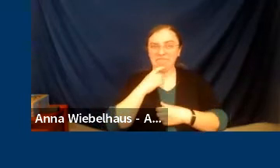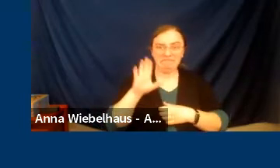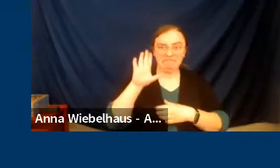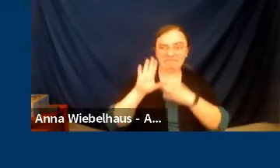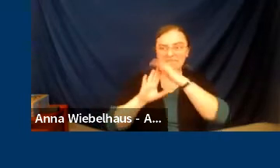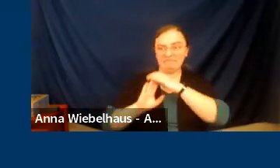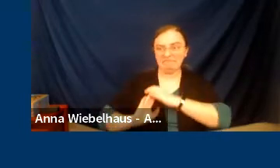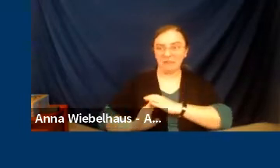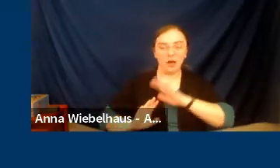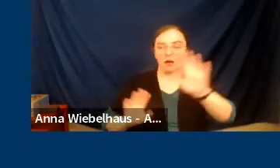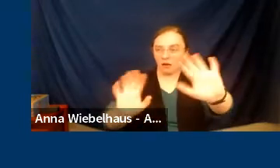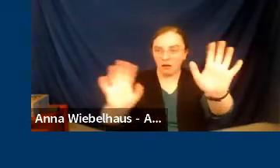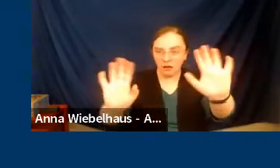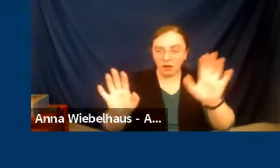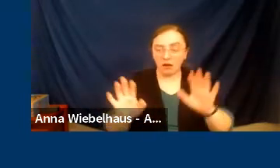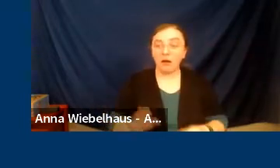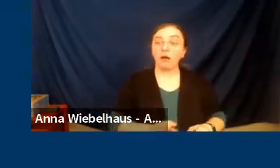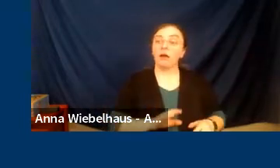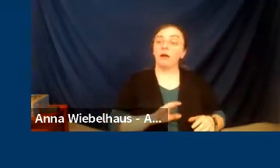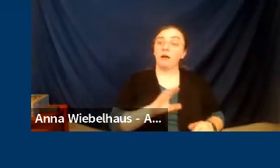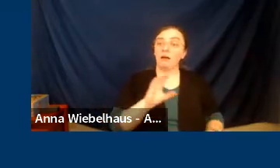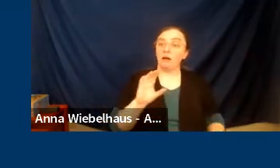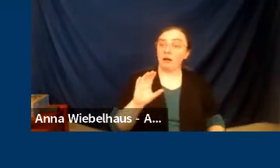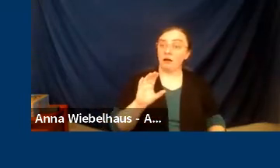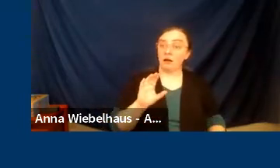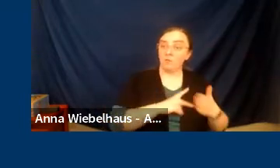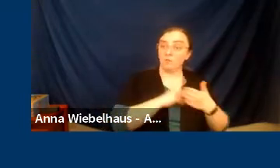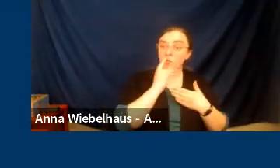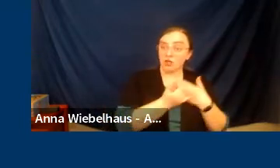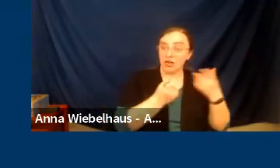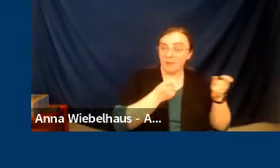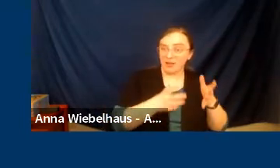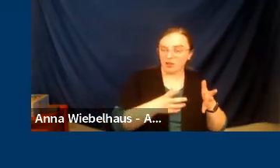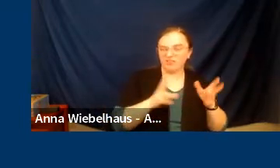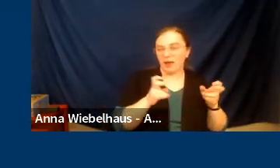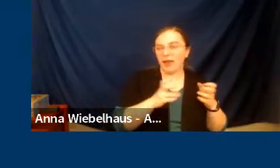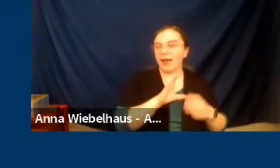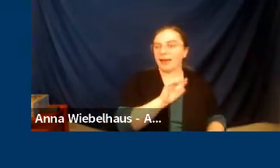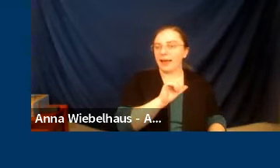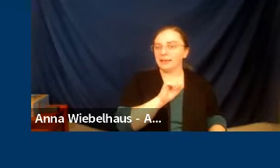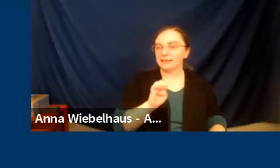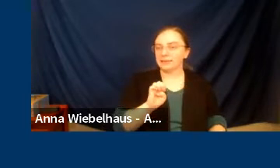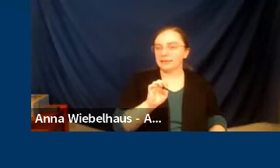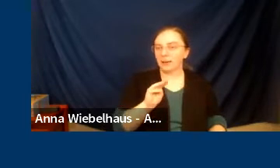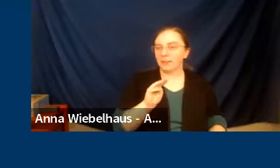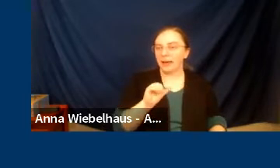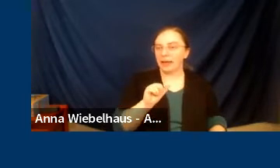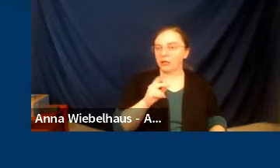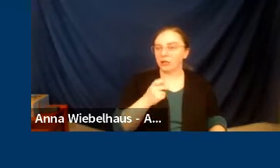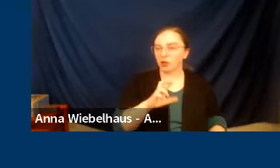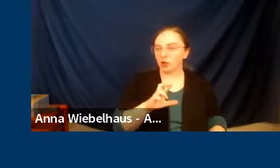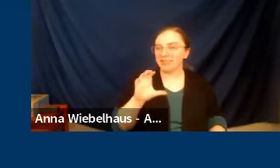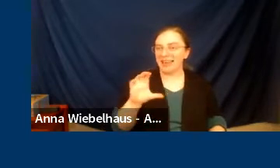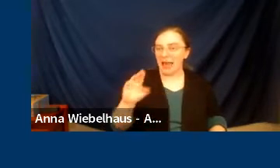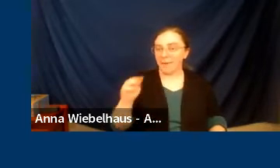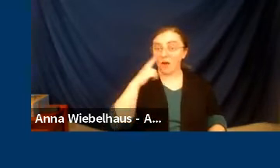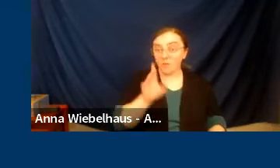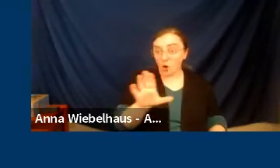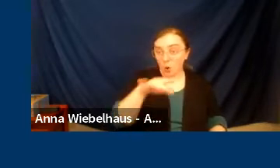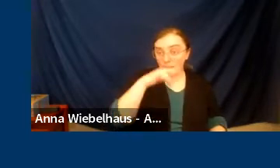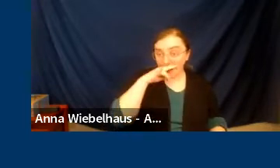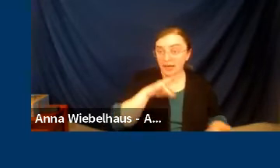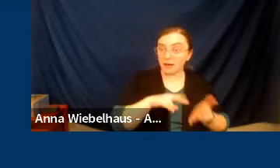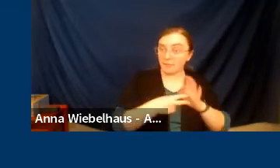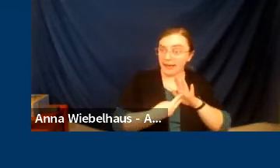of that, but they're not necessarily the leader of that IEP team. Everybody has a voice in that. So if you have some really